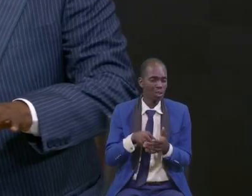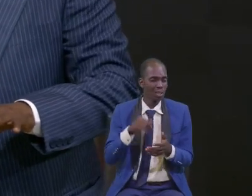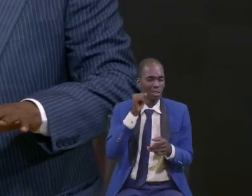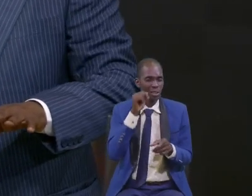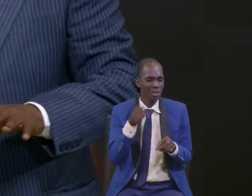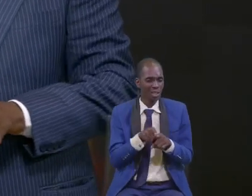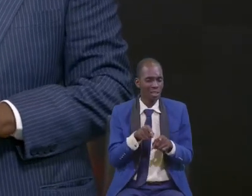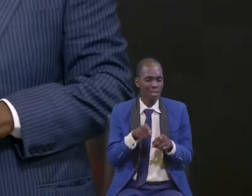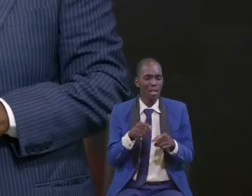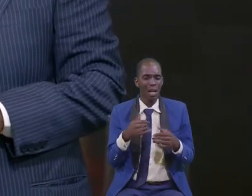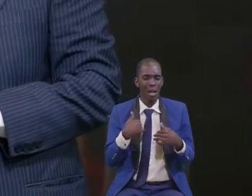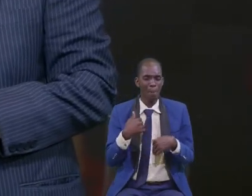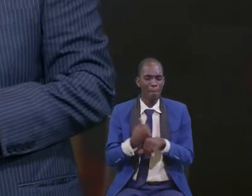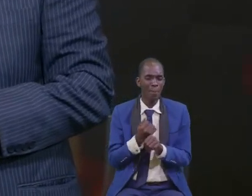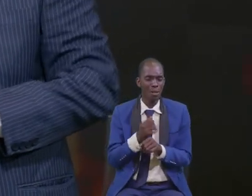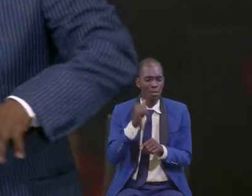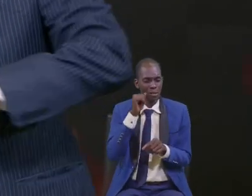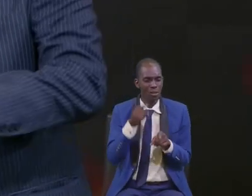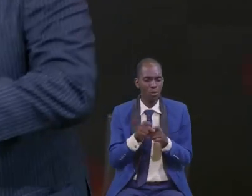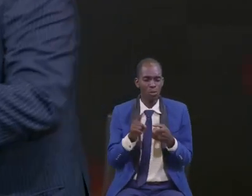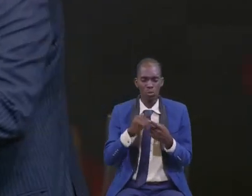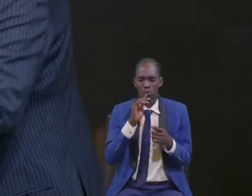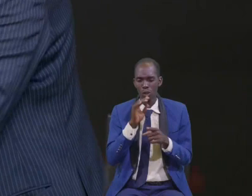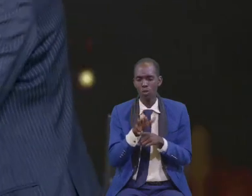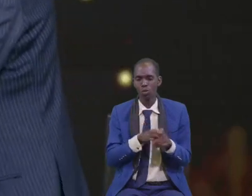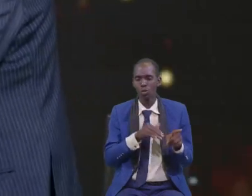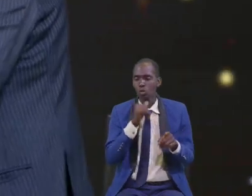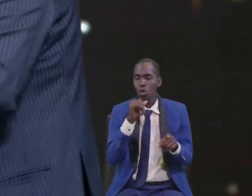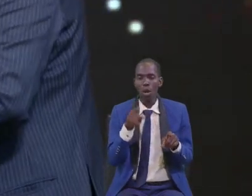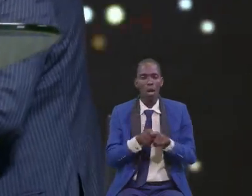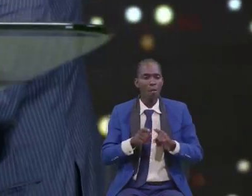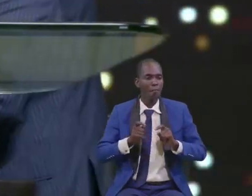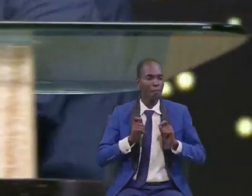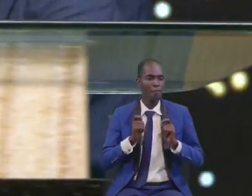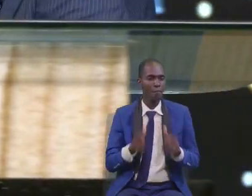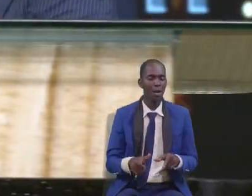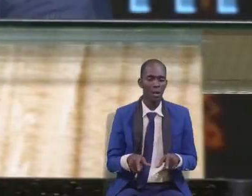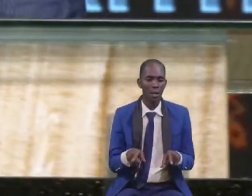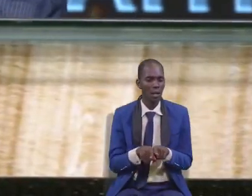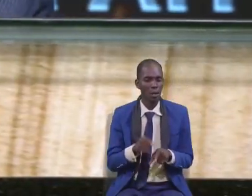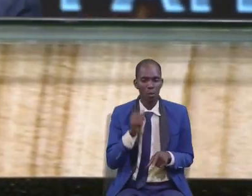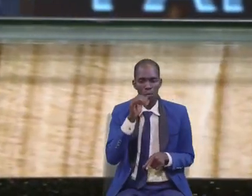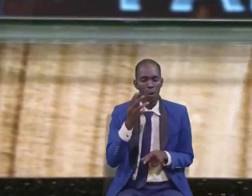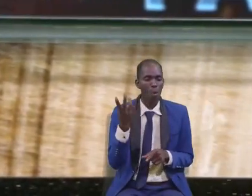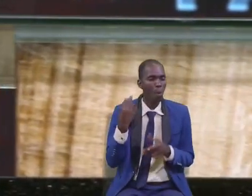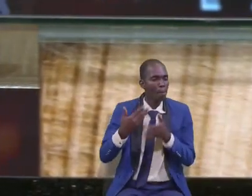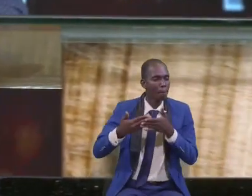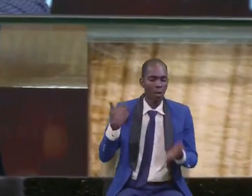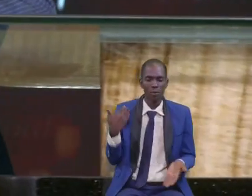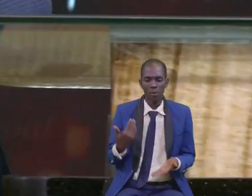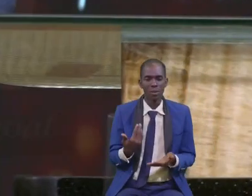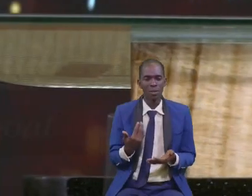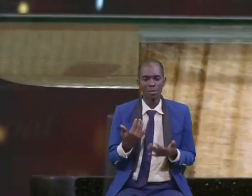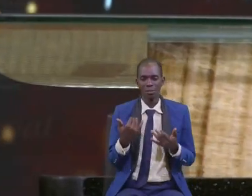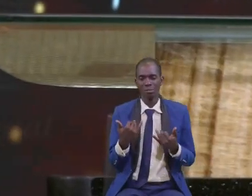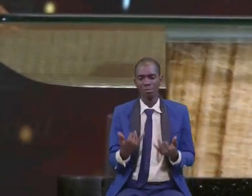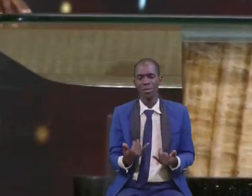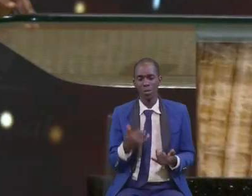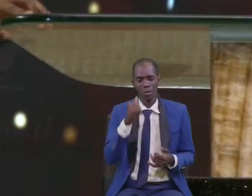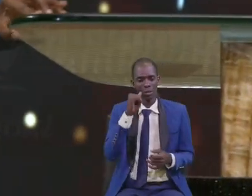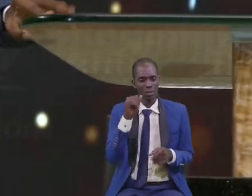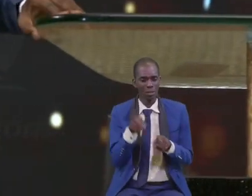quick as she used to be. She's not as fast as she used to be. Now she